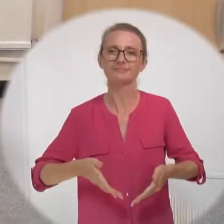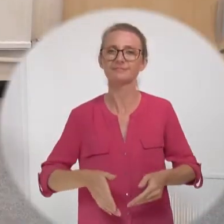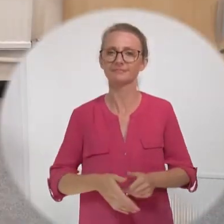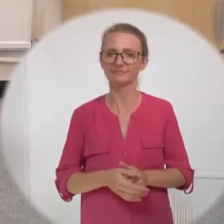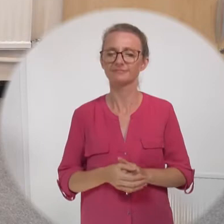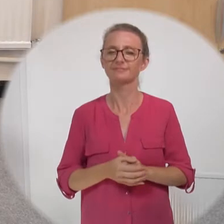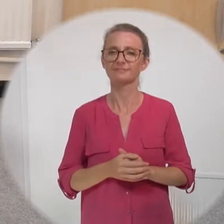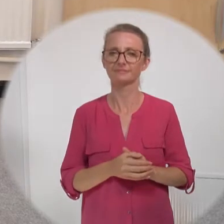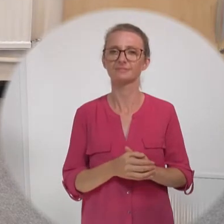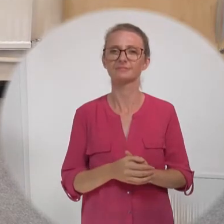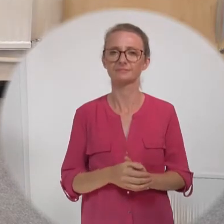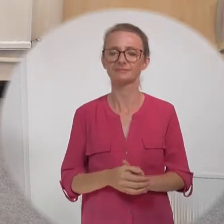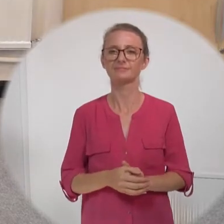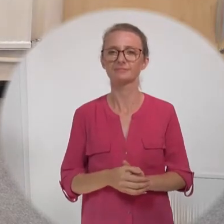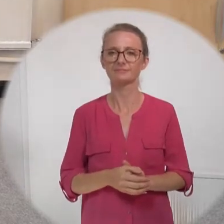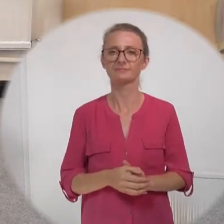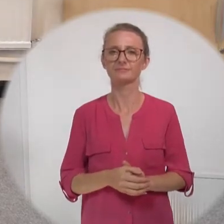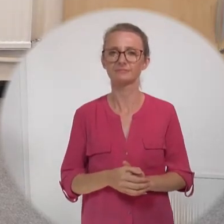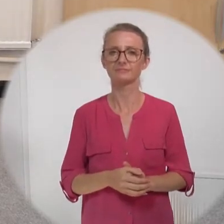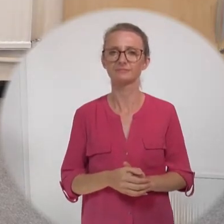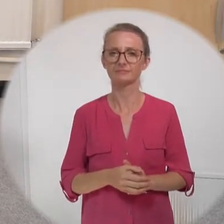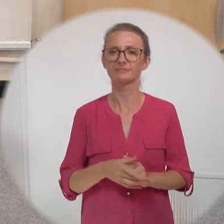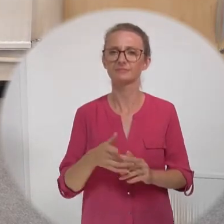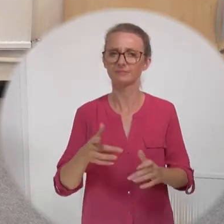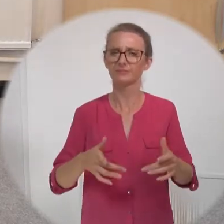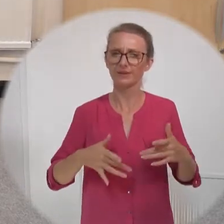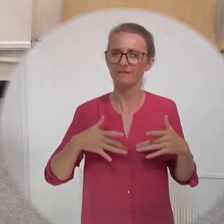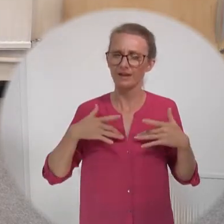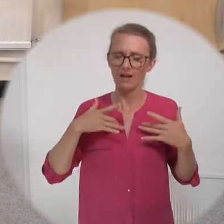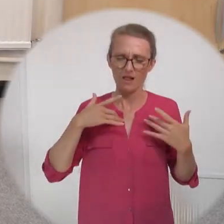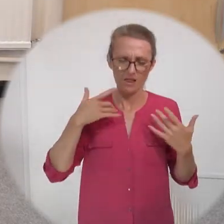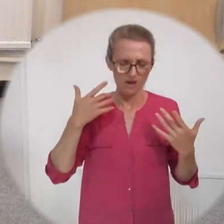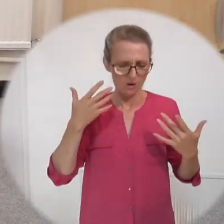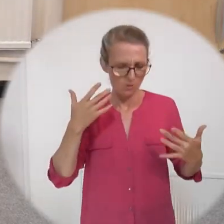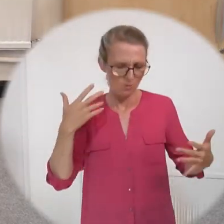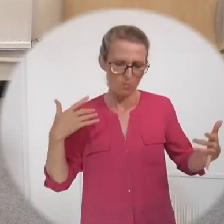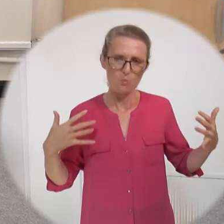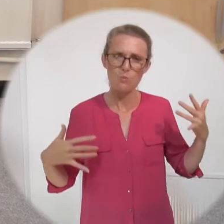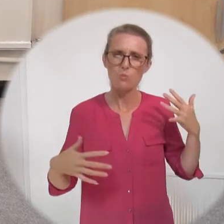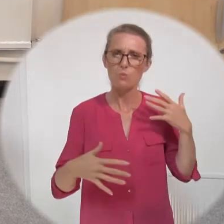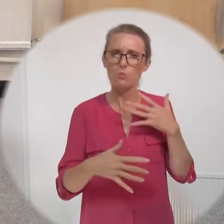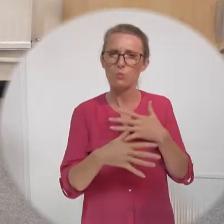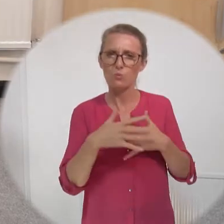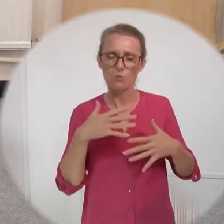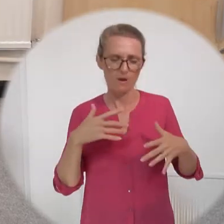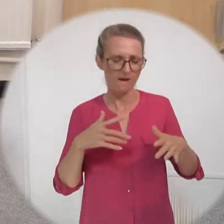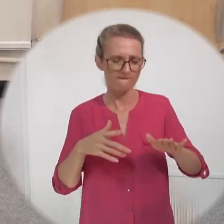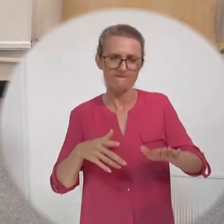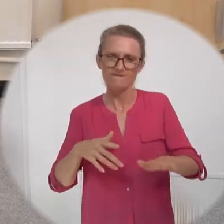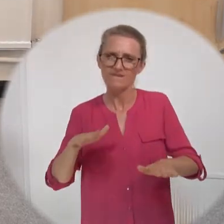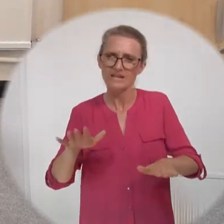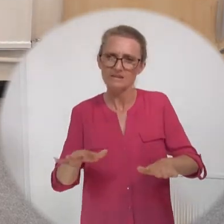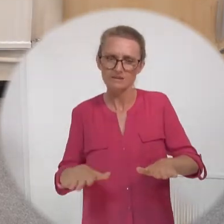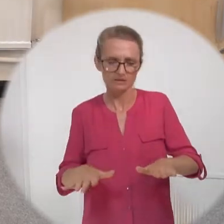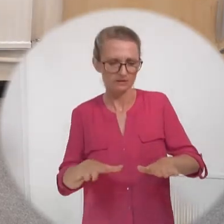cultivating this sense of connection that runs from the feet all the way up to